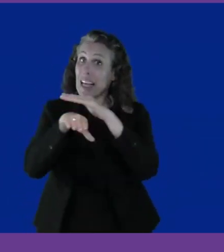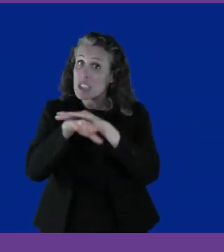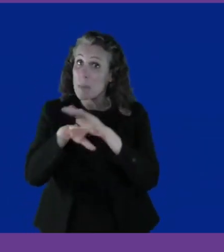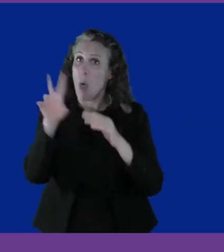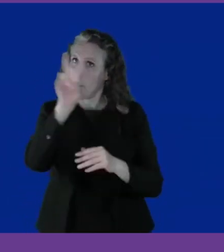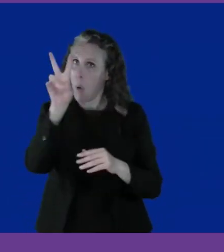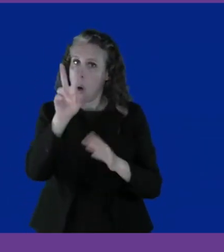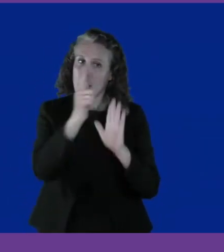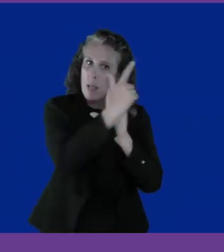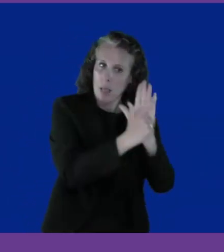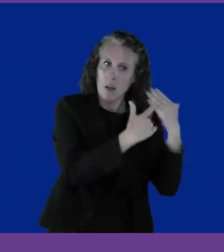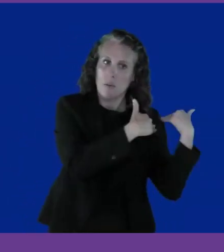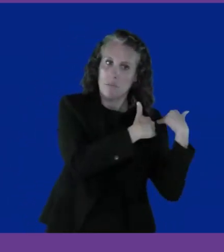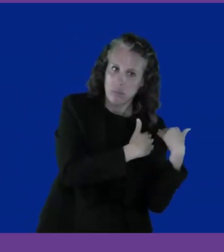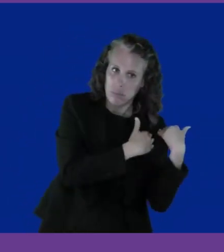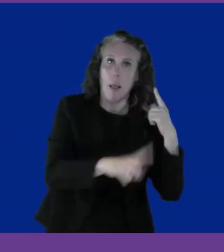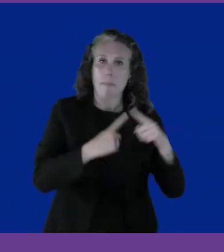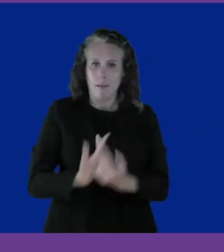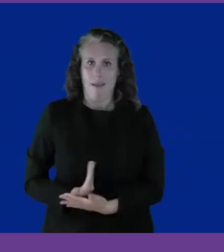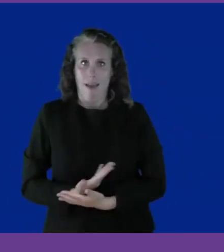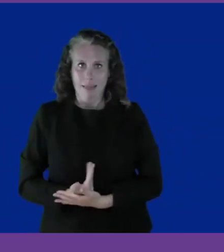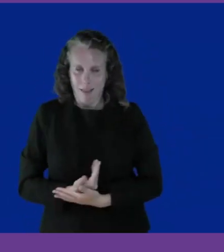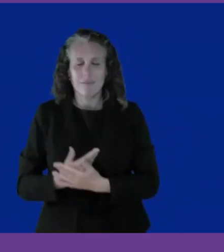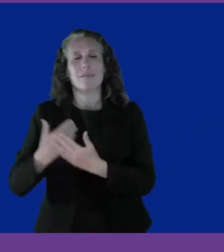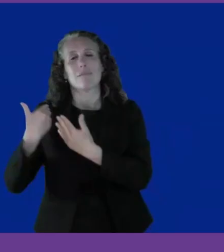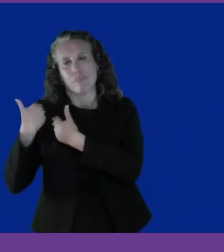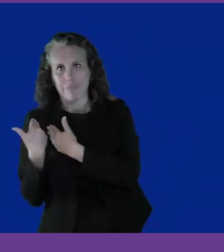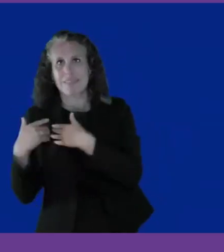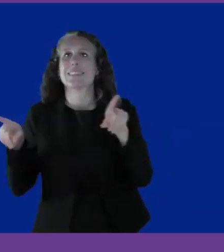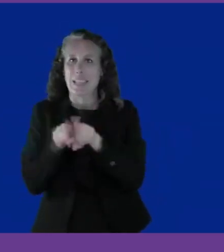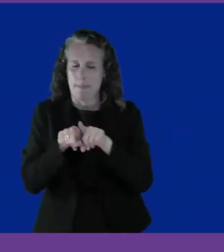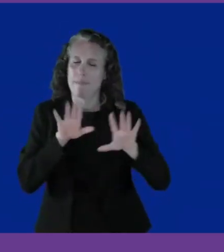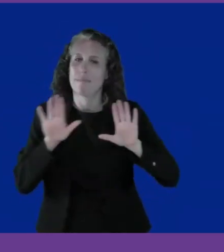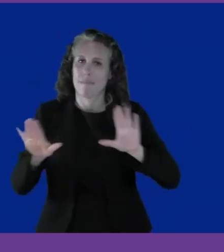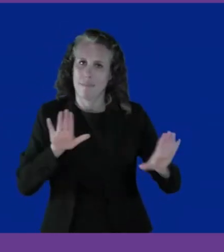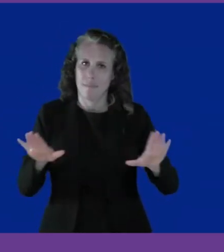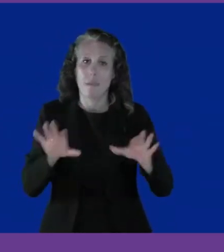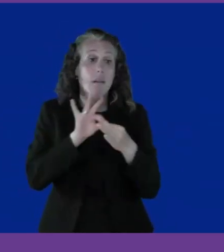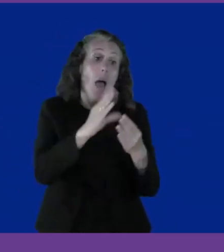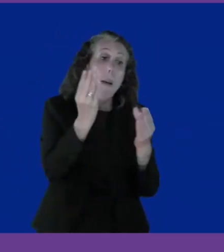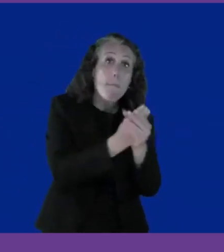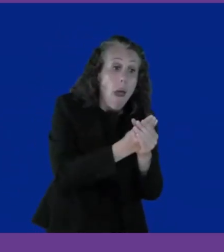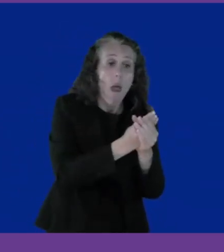ethical standard for many services and products in the banking sector, among many other sectors.